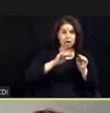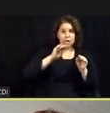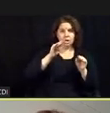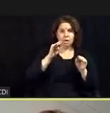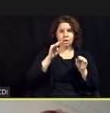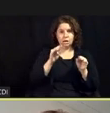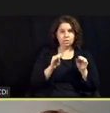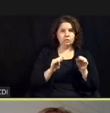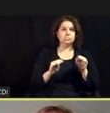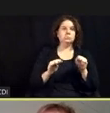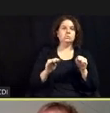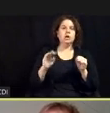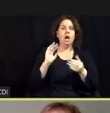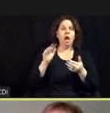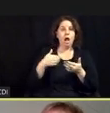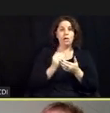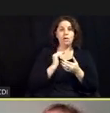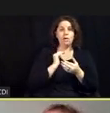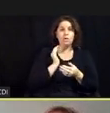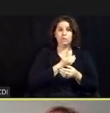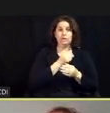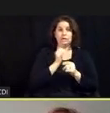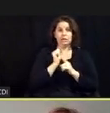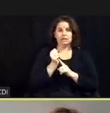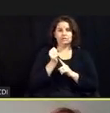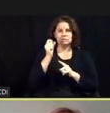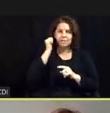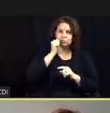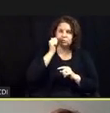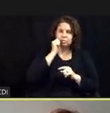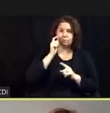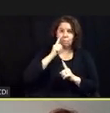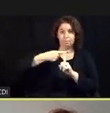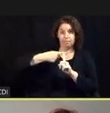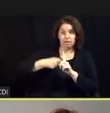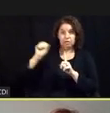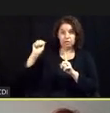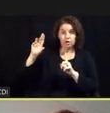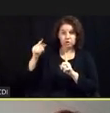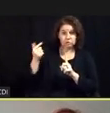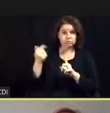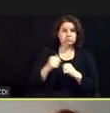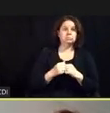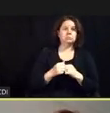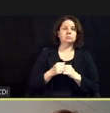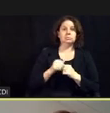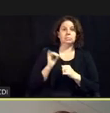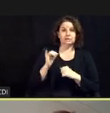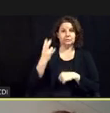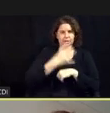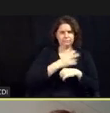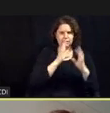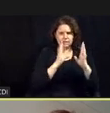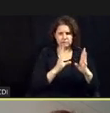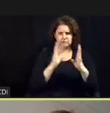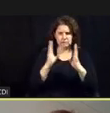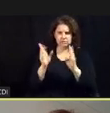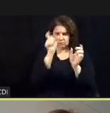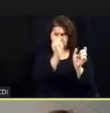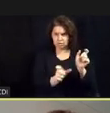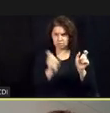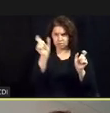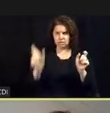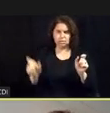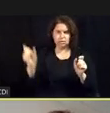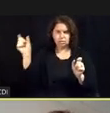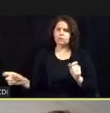month of August, and the 7-day frames that the state looks to determine which tier we fall into.